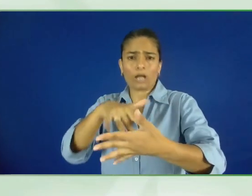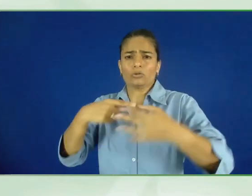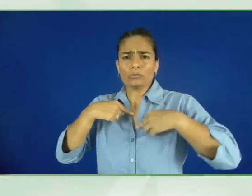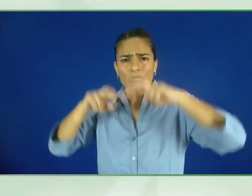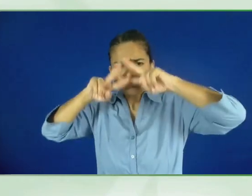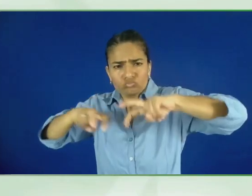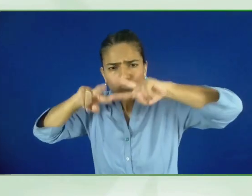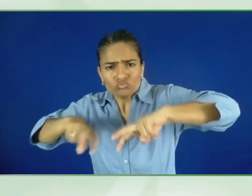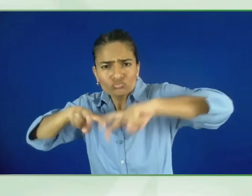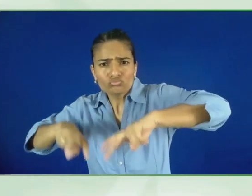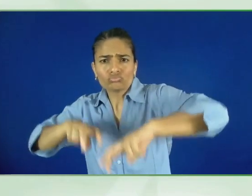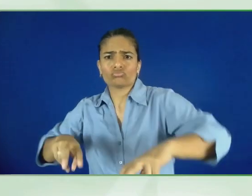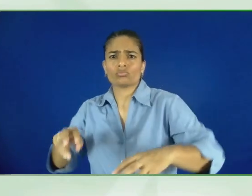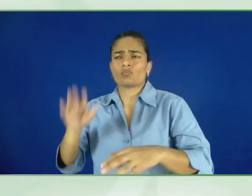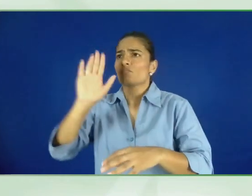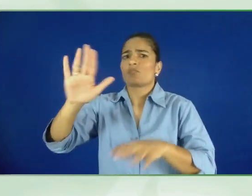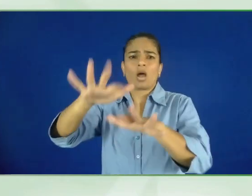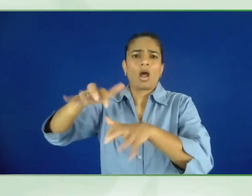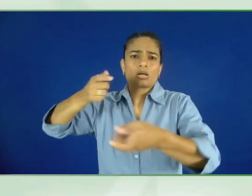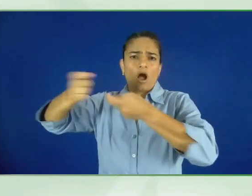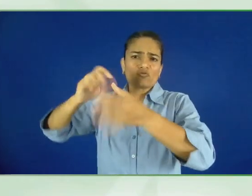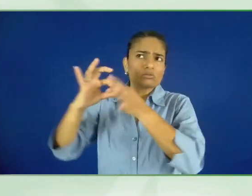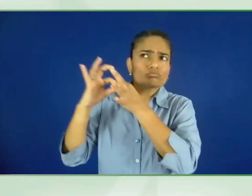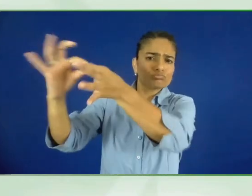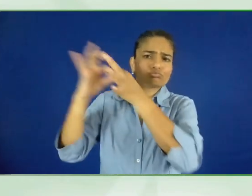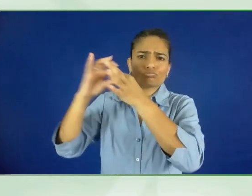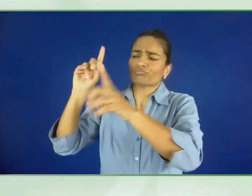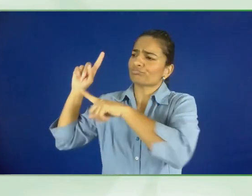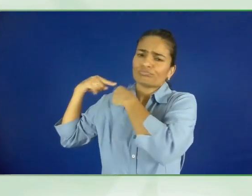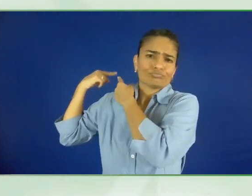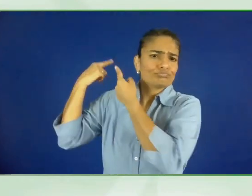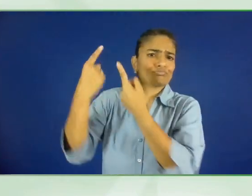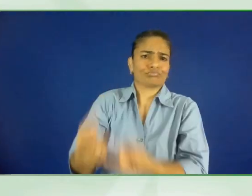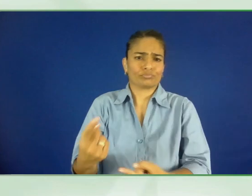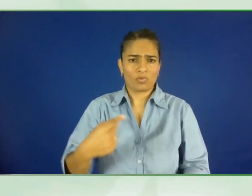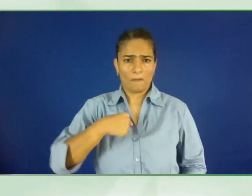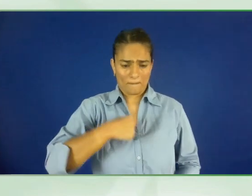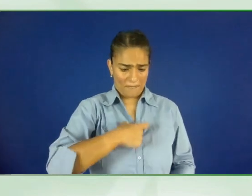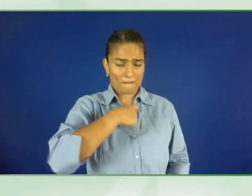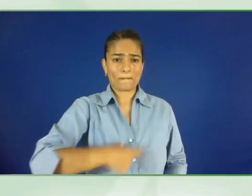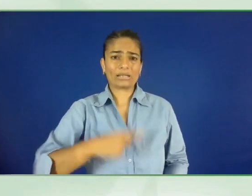time ago. As a deaf person, there's not a lot of,